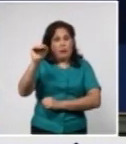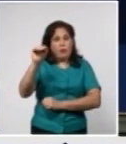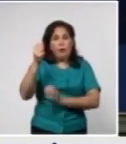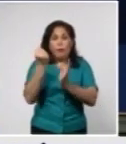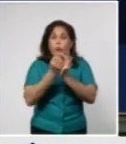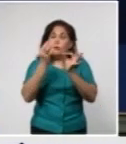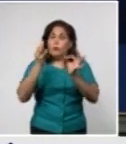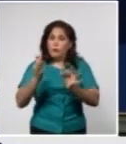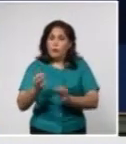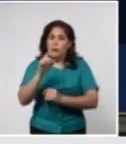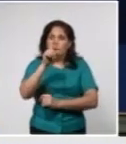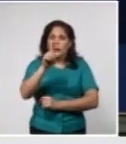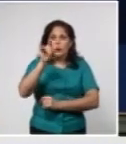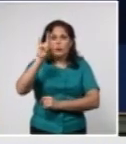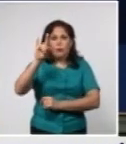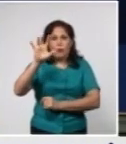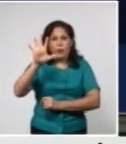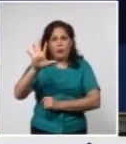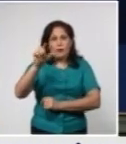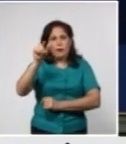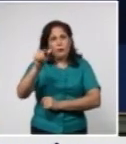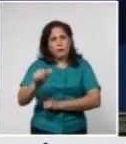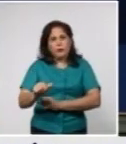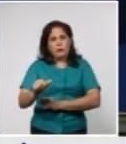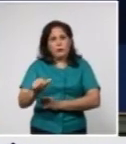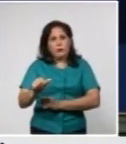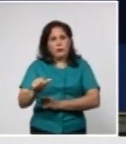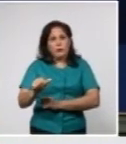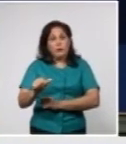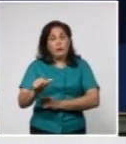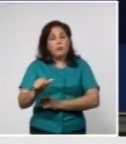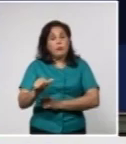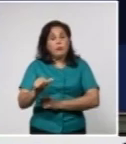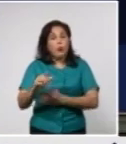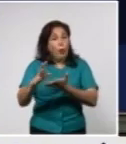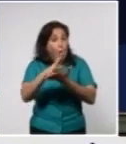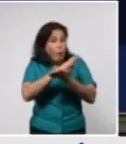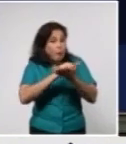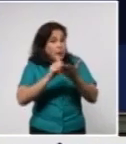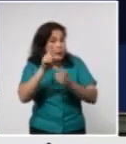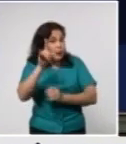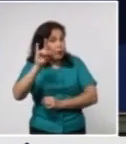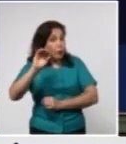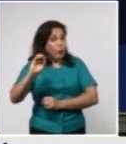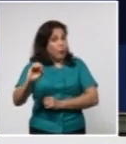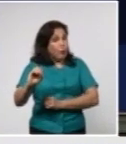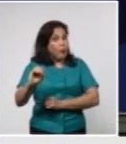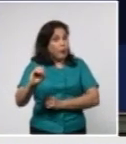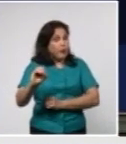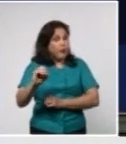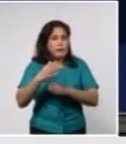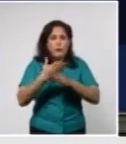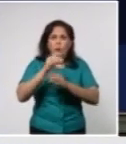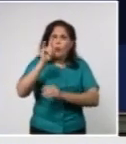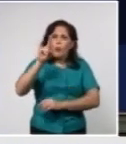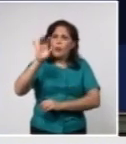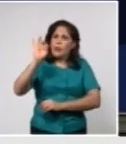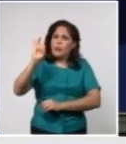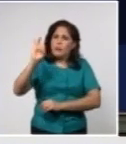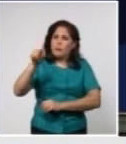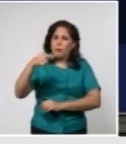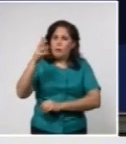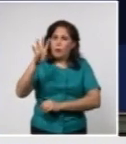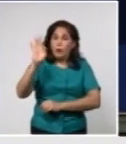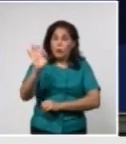195 remain admitted. These are the active cases. Of them, 190, that